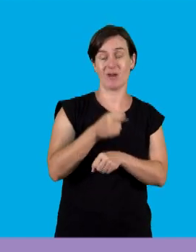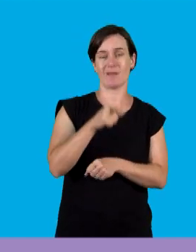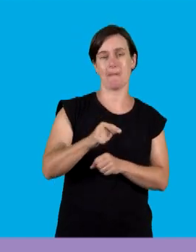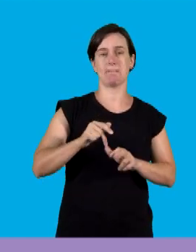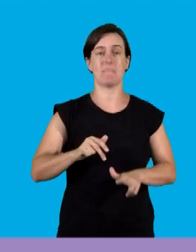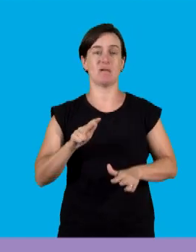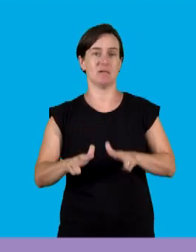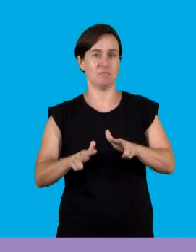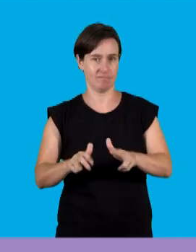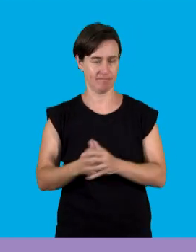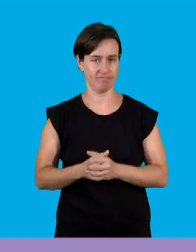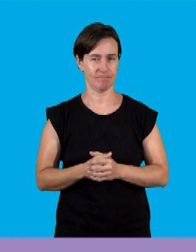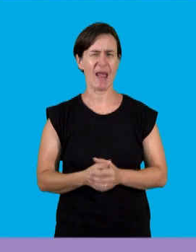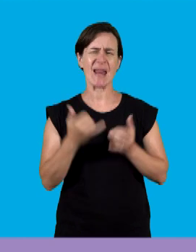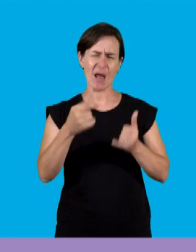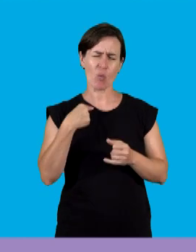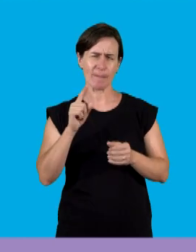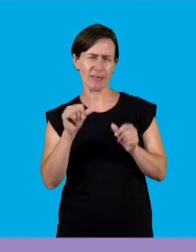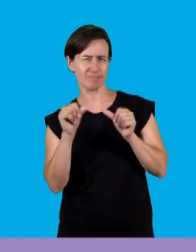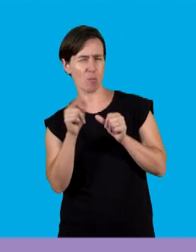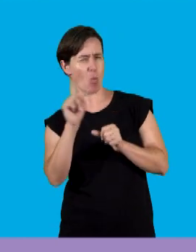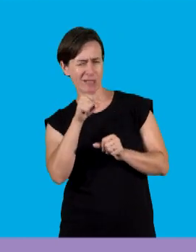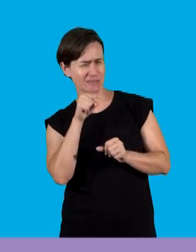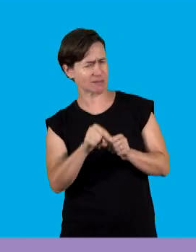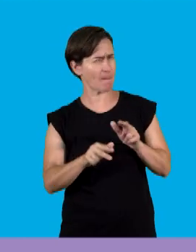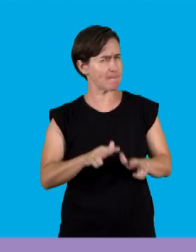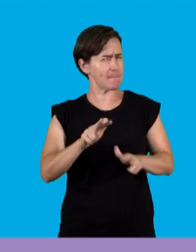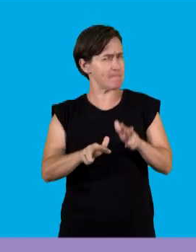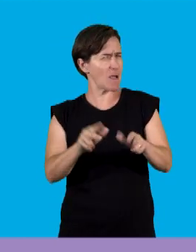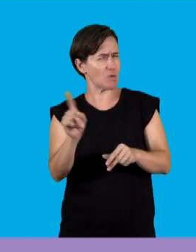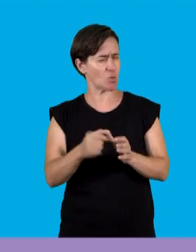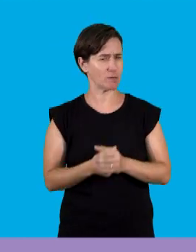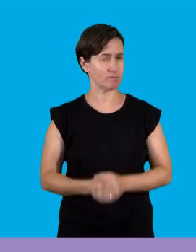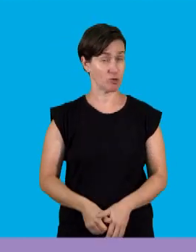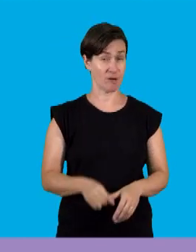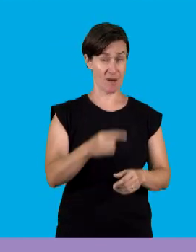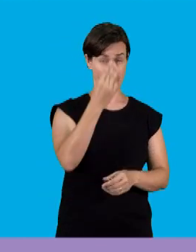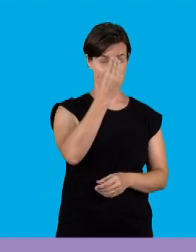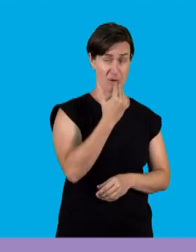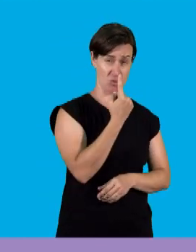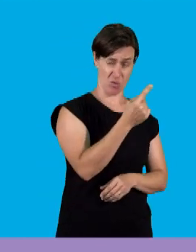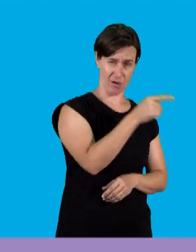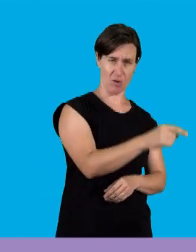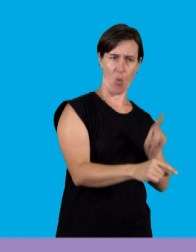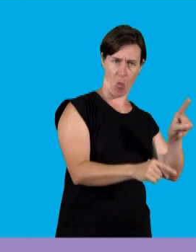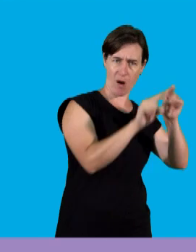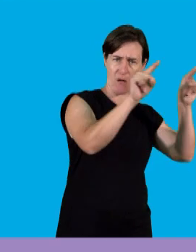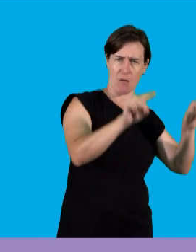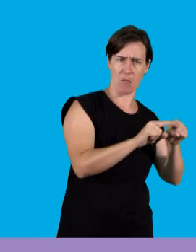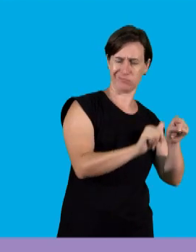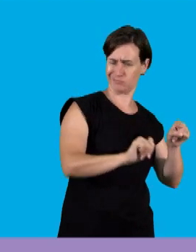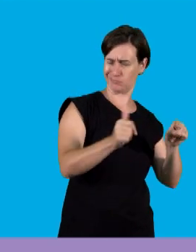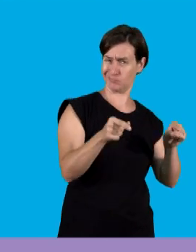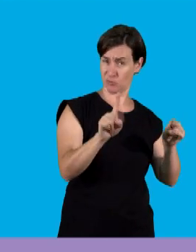Now we have to see what that pattern is. So in the first figure we have 1 block. In the second figure we